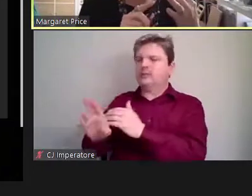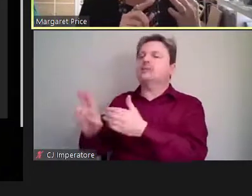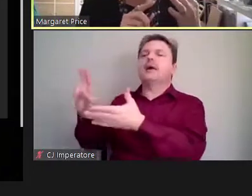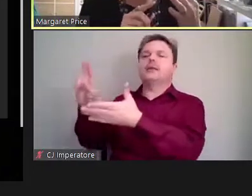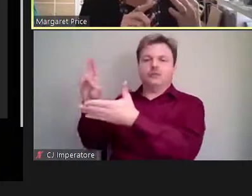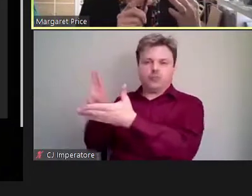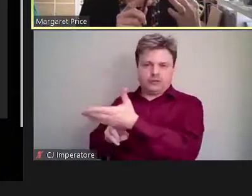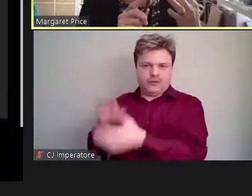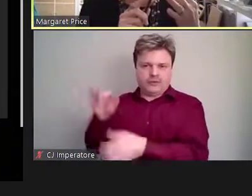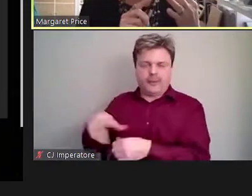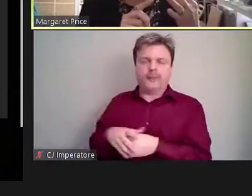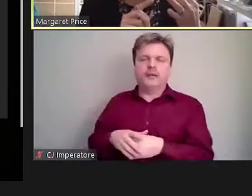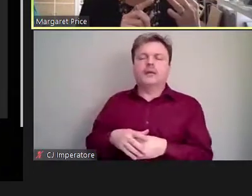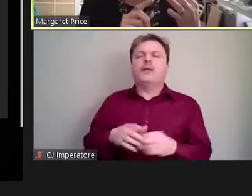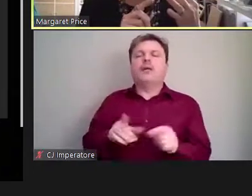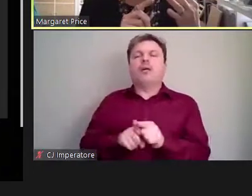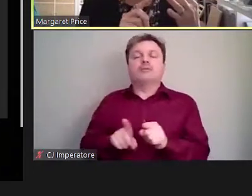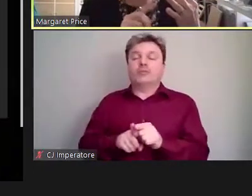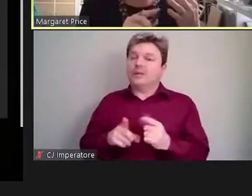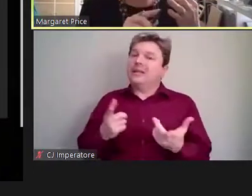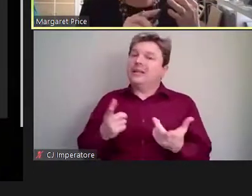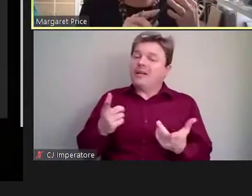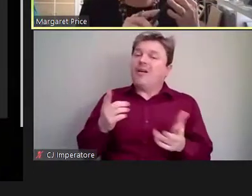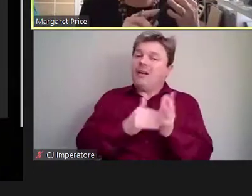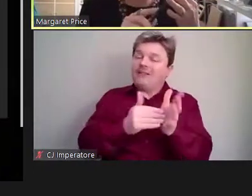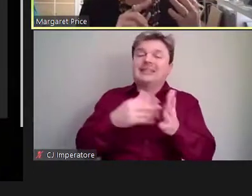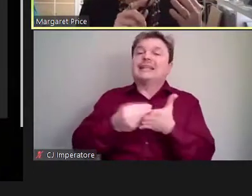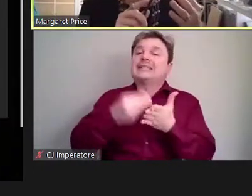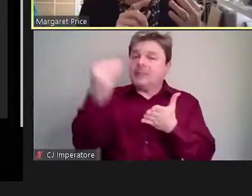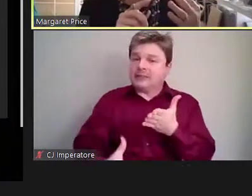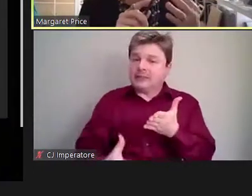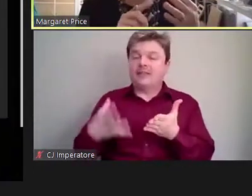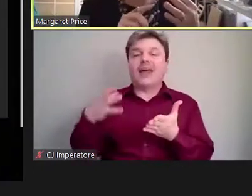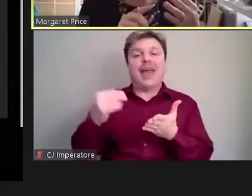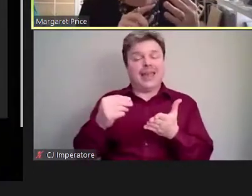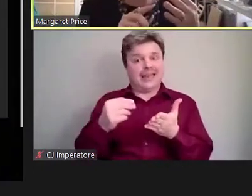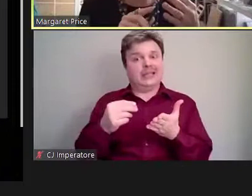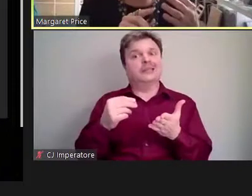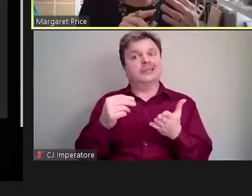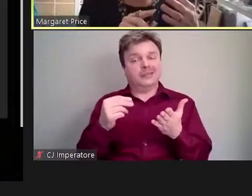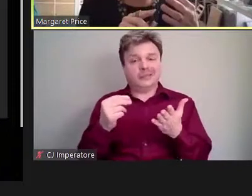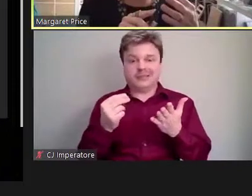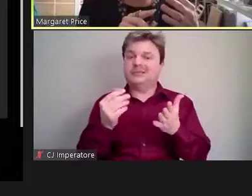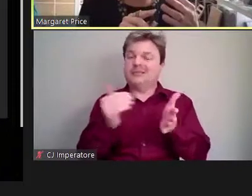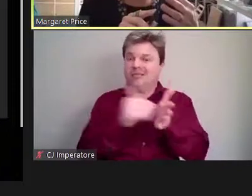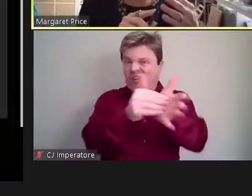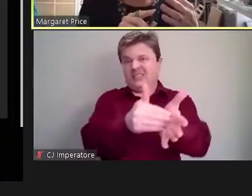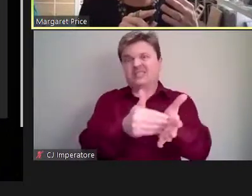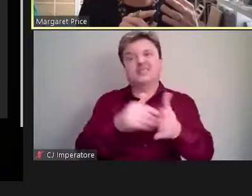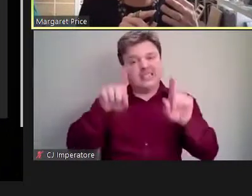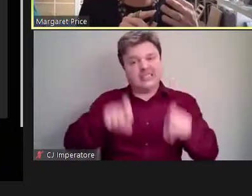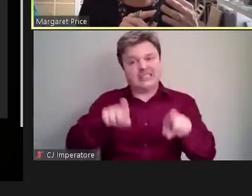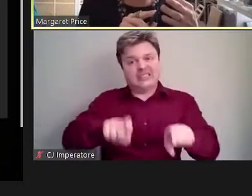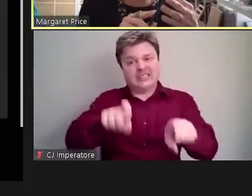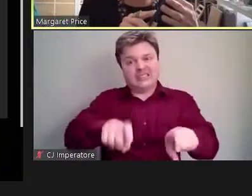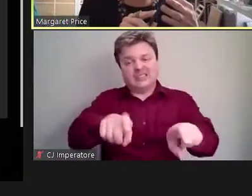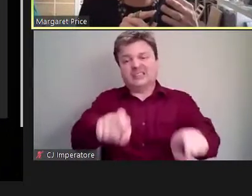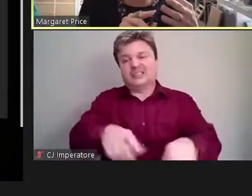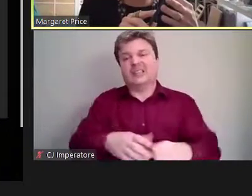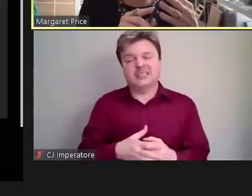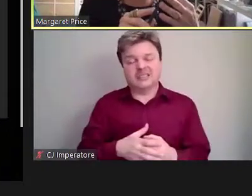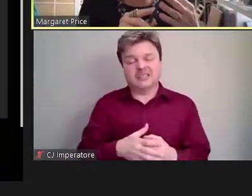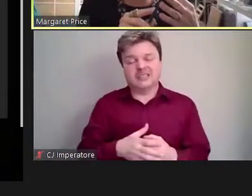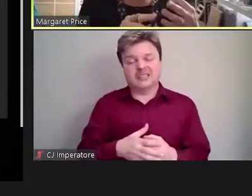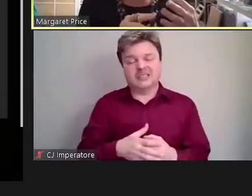expensive and certainly extensive testing. You have to disclose in a variety of